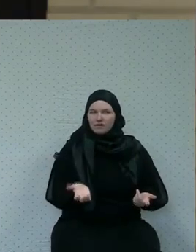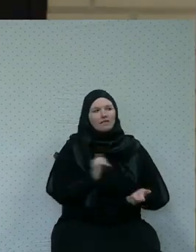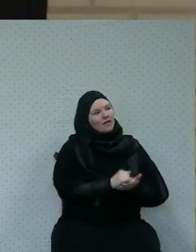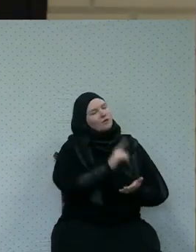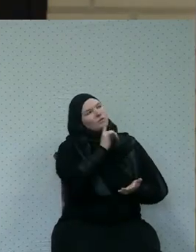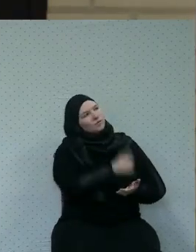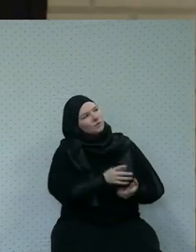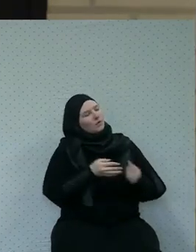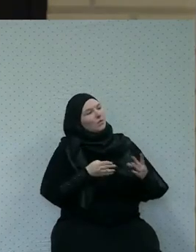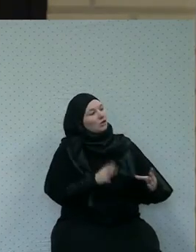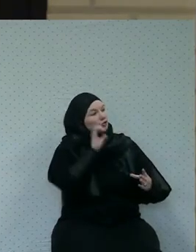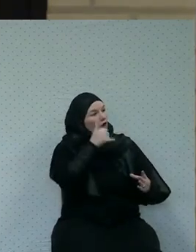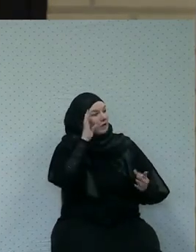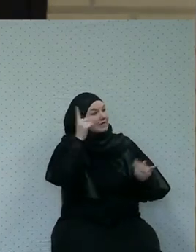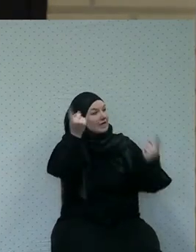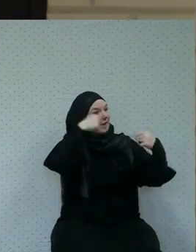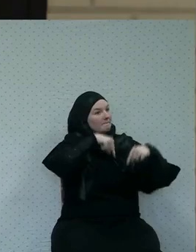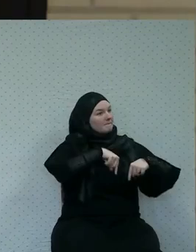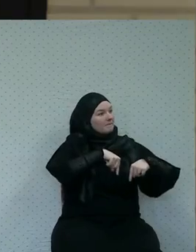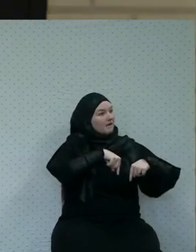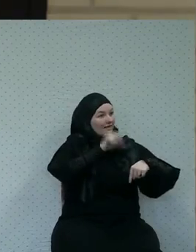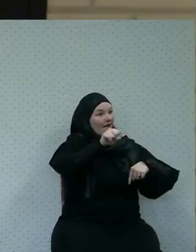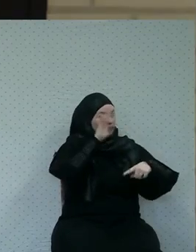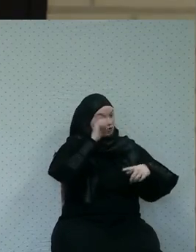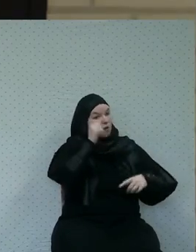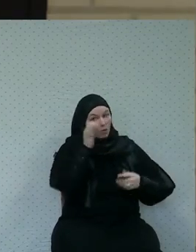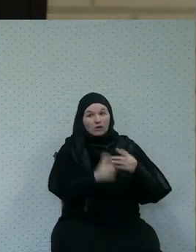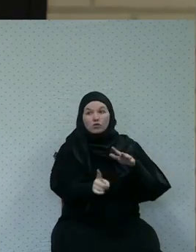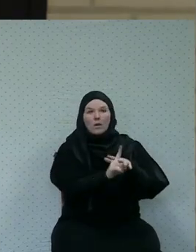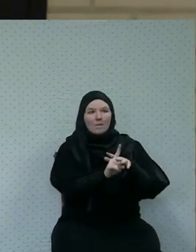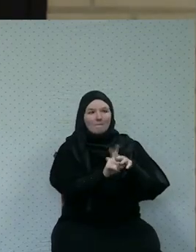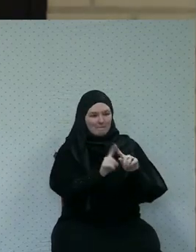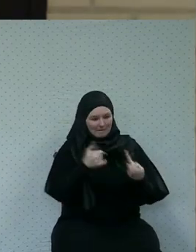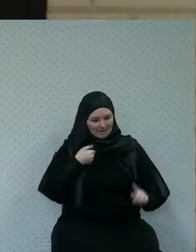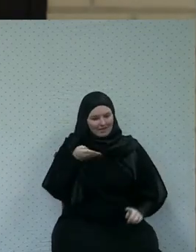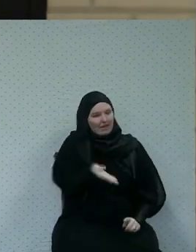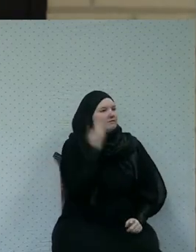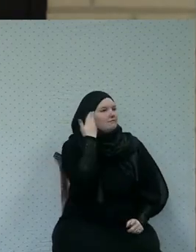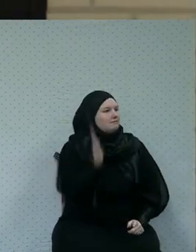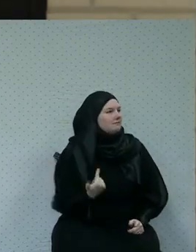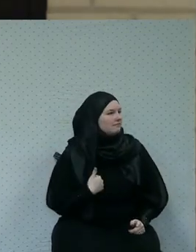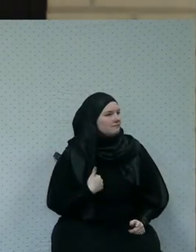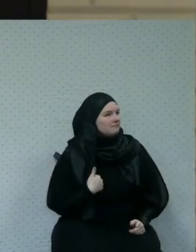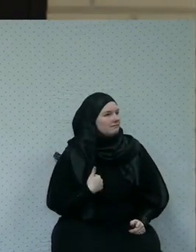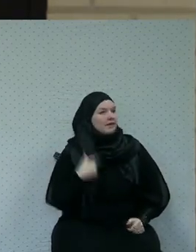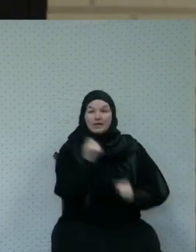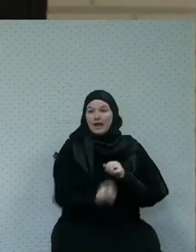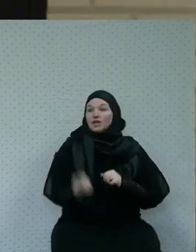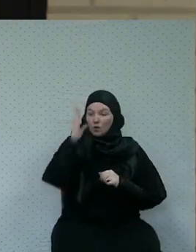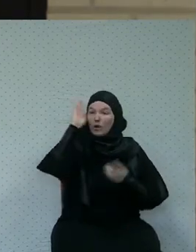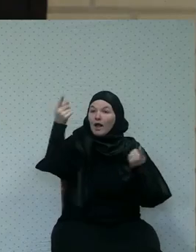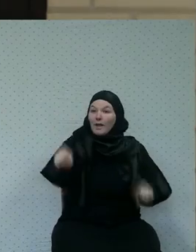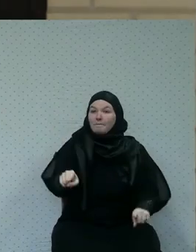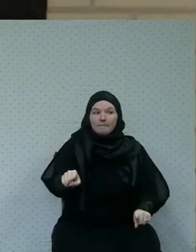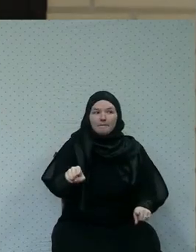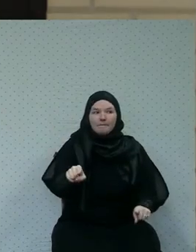in a way. Tomorrow is coming, but I may not be here. That's a catch. Next year is coming,